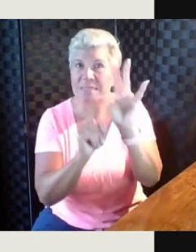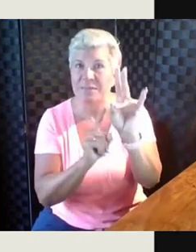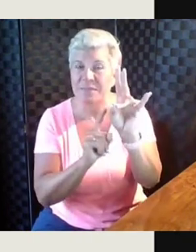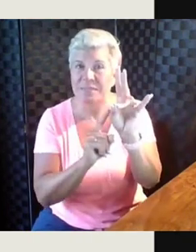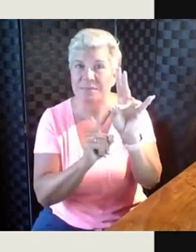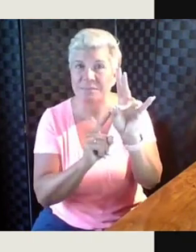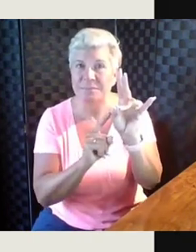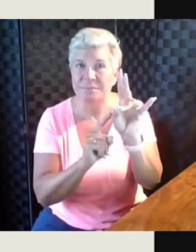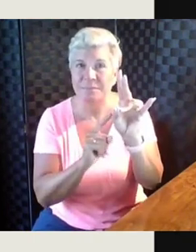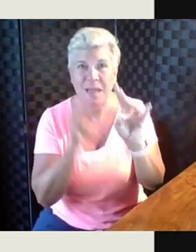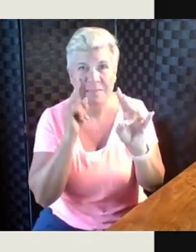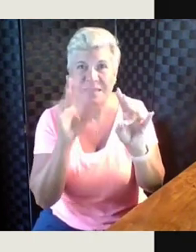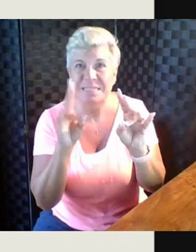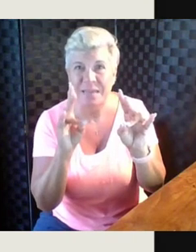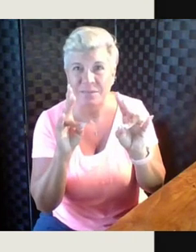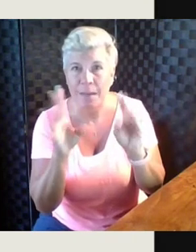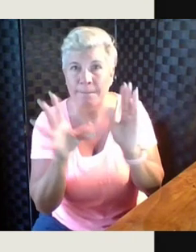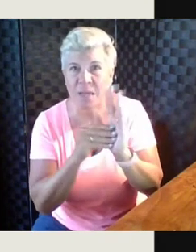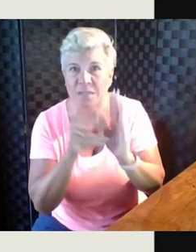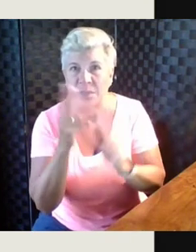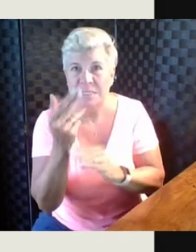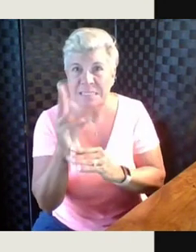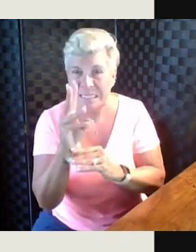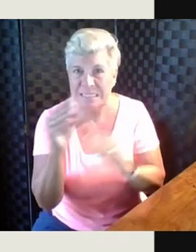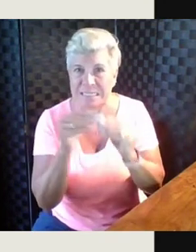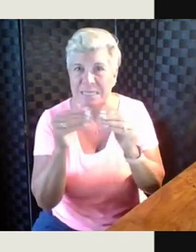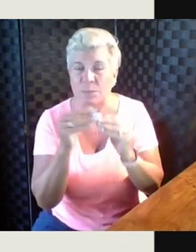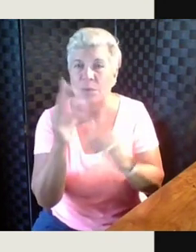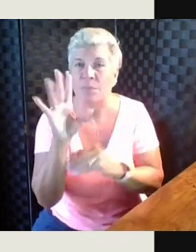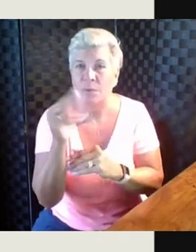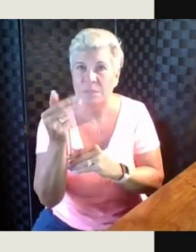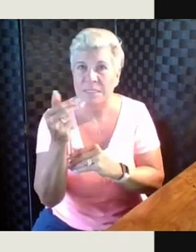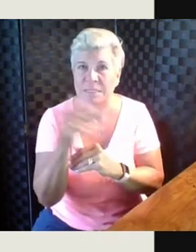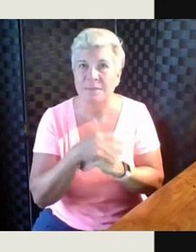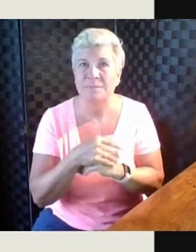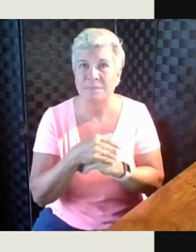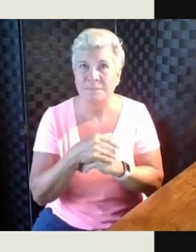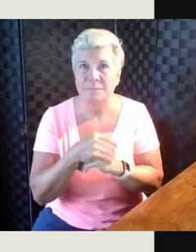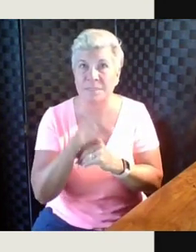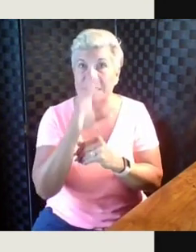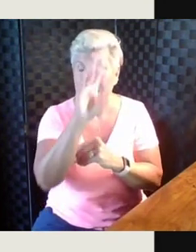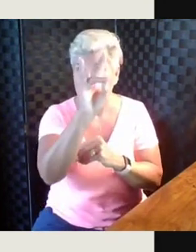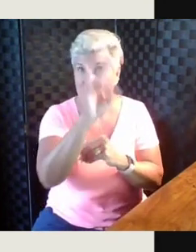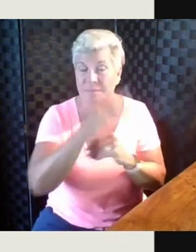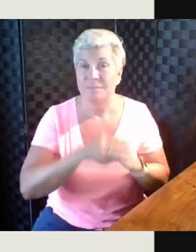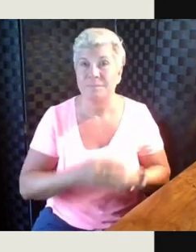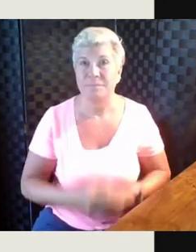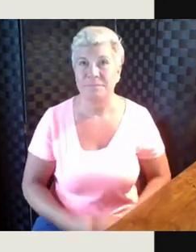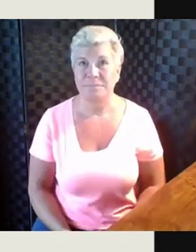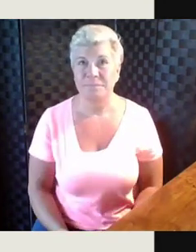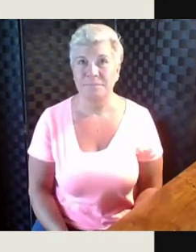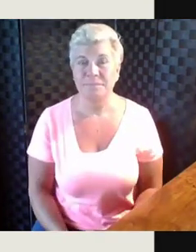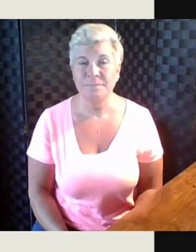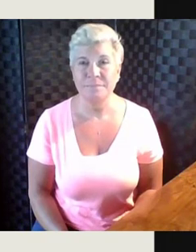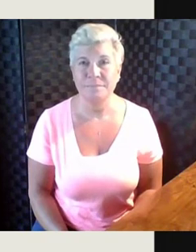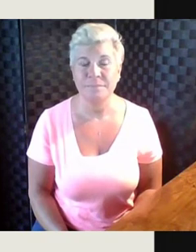7. So I think 7 plus 6 equals 13. 7 should go in my missing part.